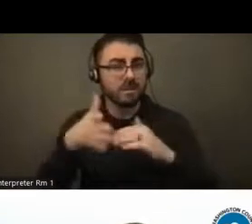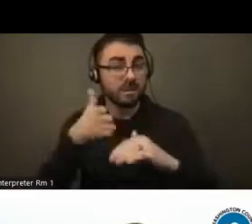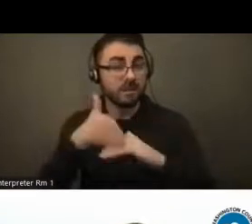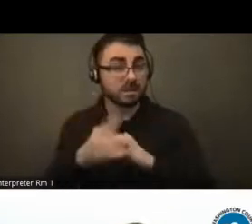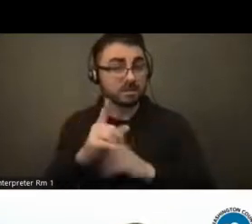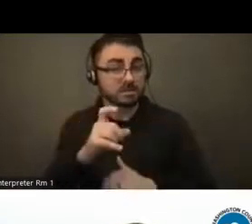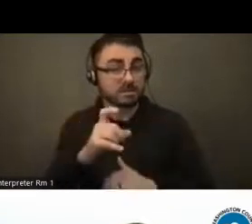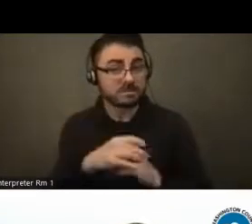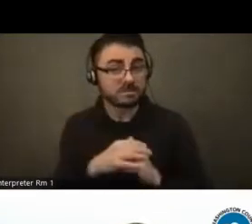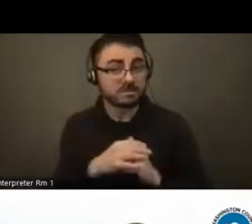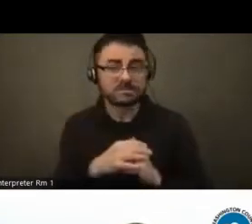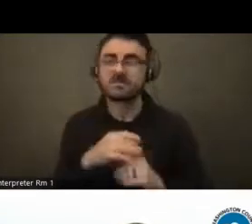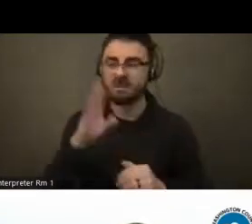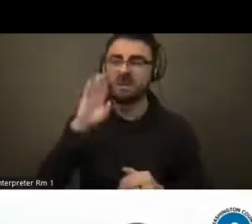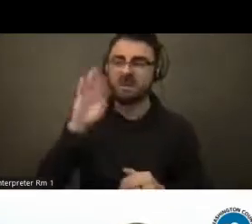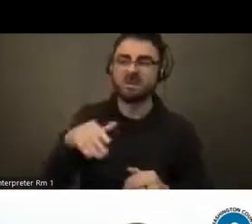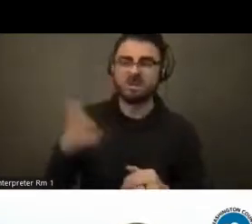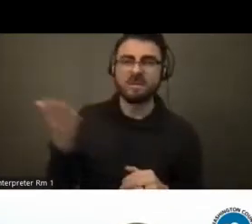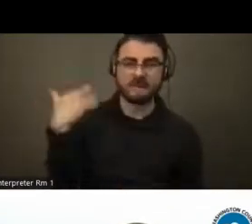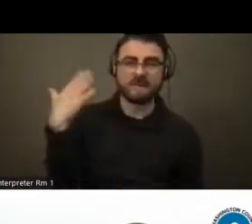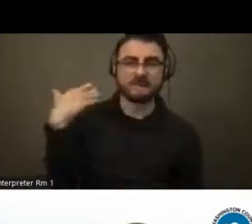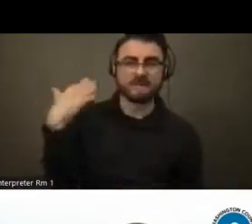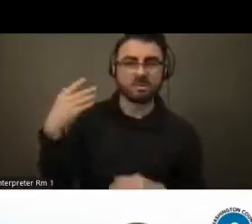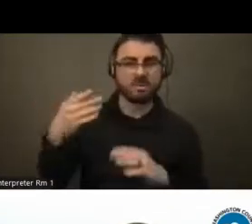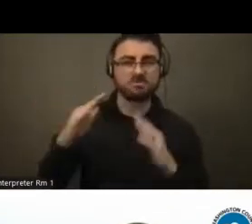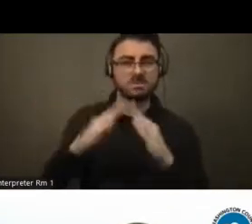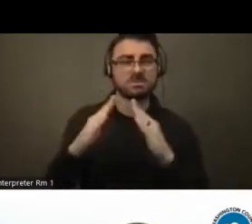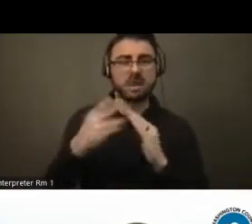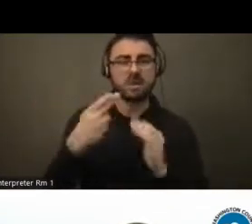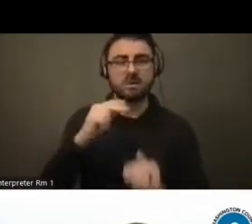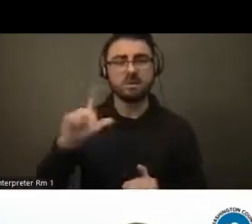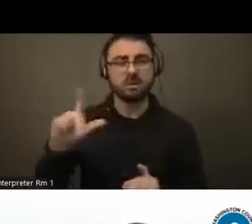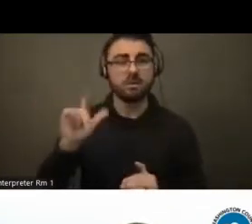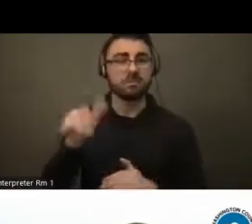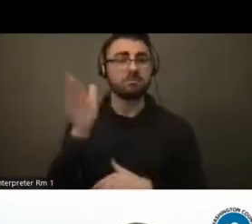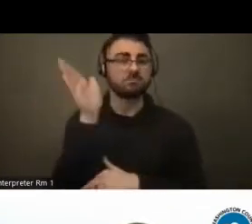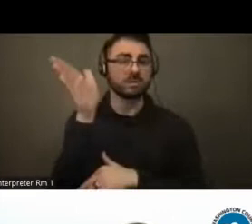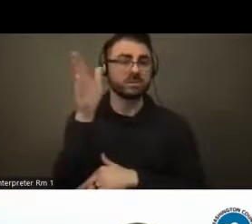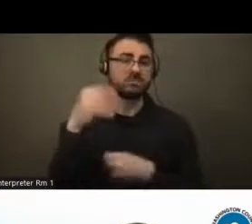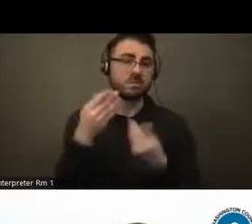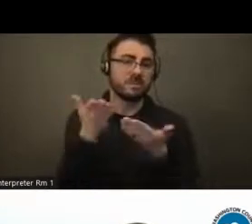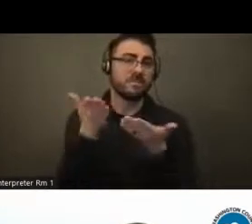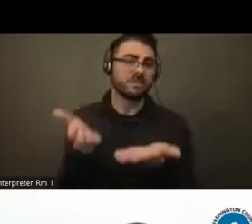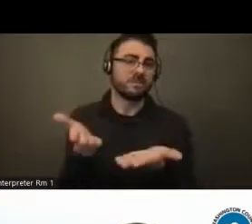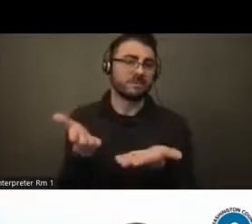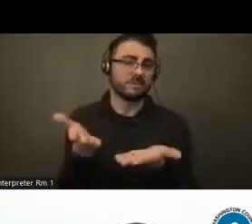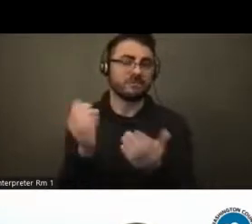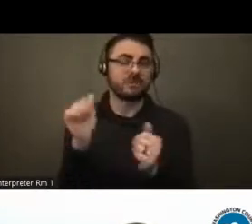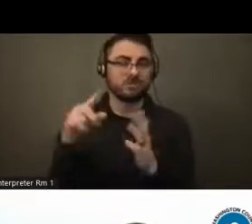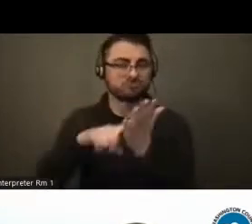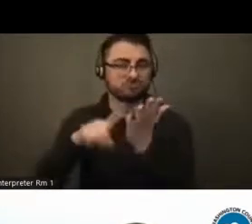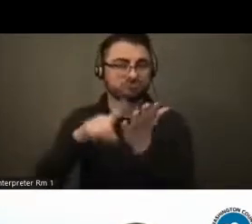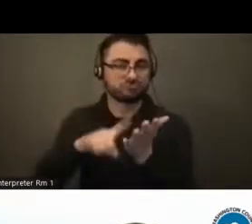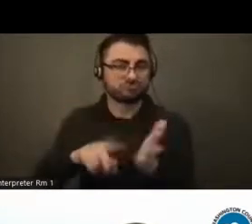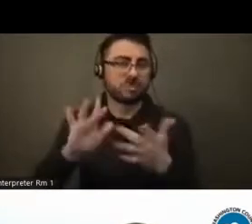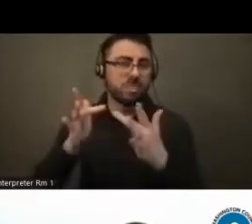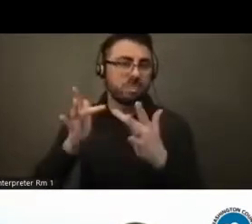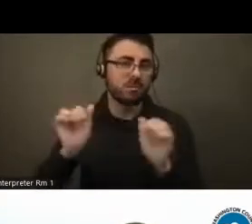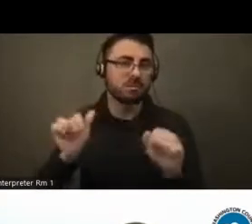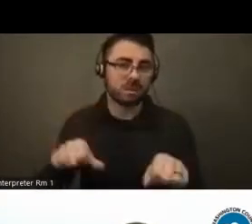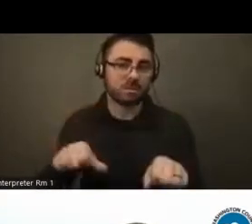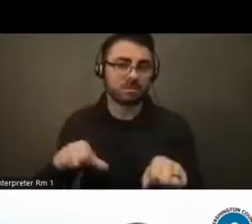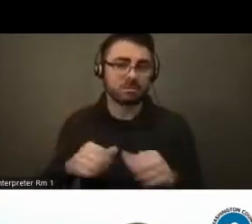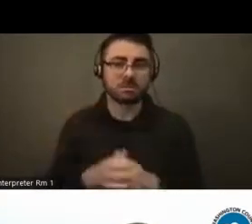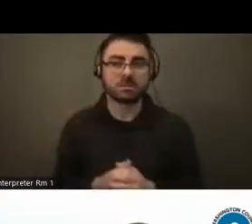that for previous town halls, so we expect to have the presentations up there, and so you'll be able to look at all that. I also know that there, I should